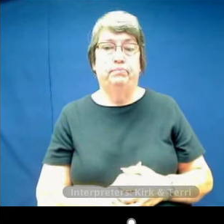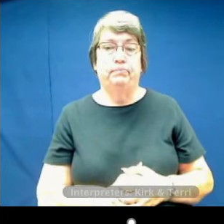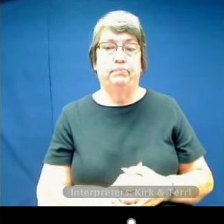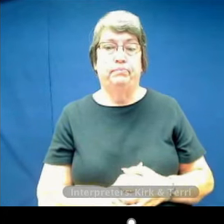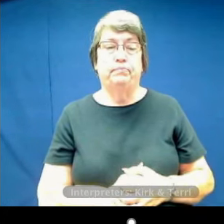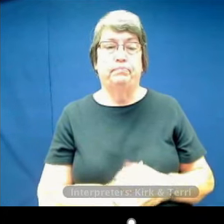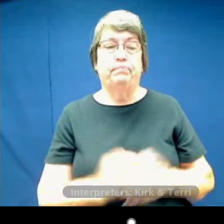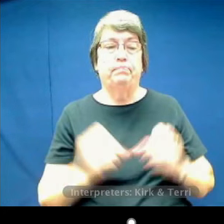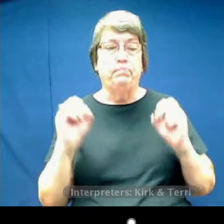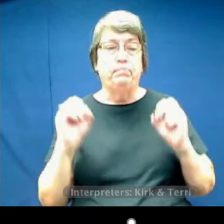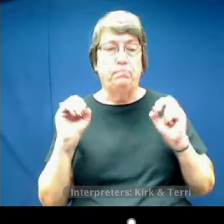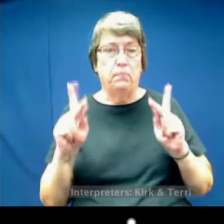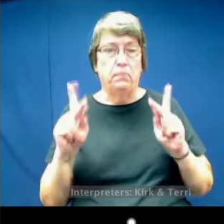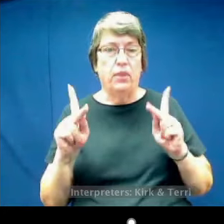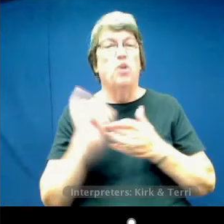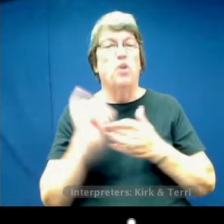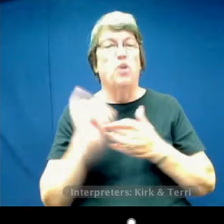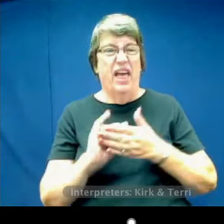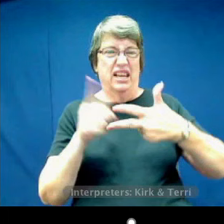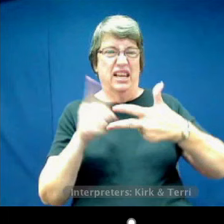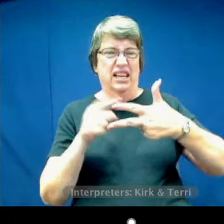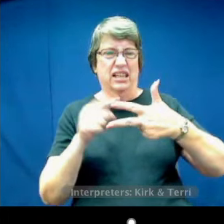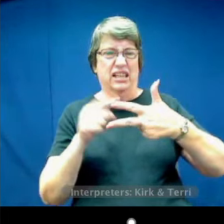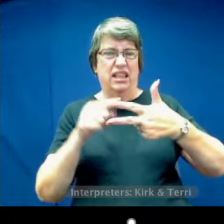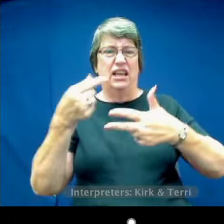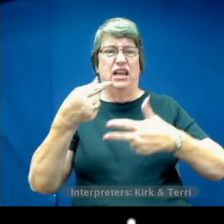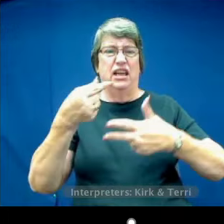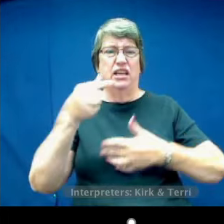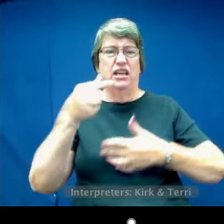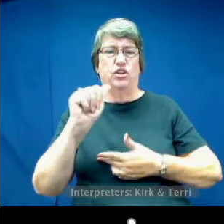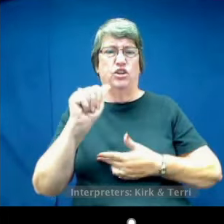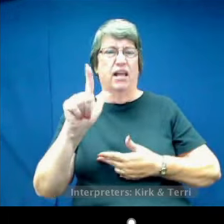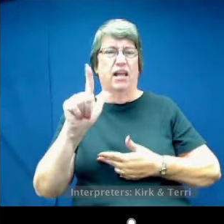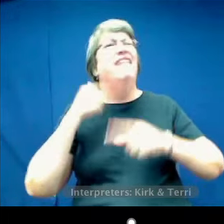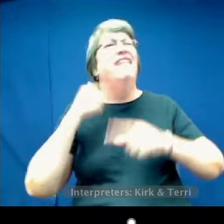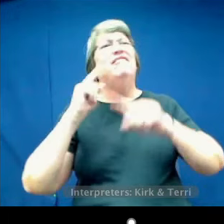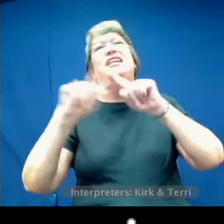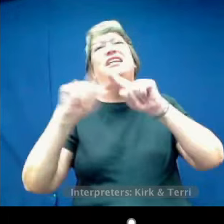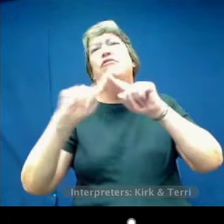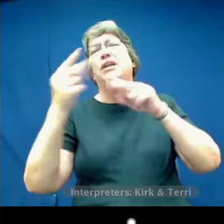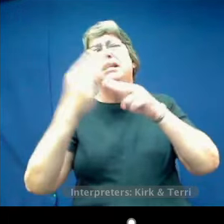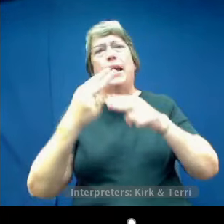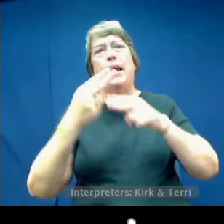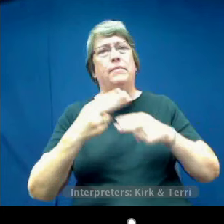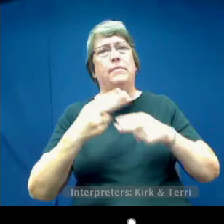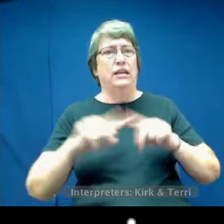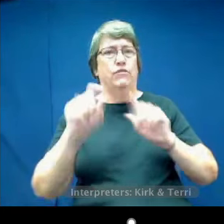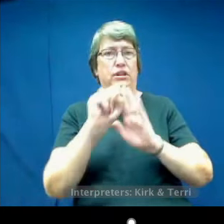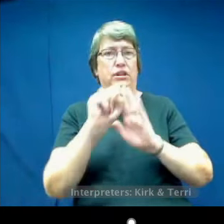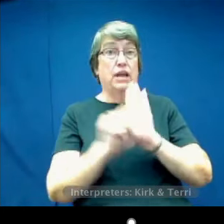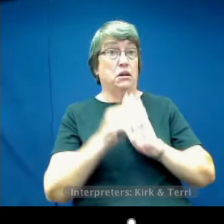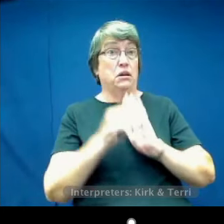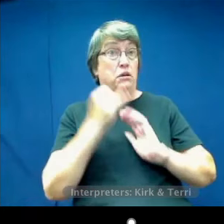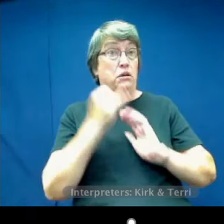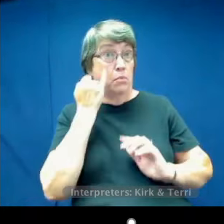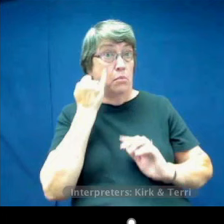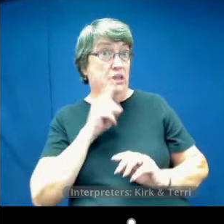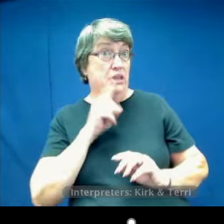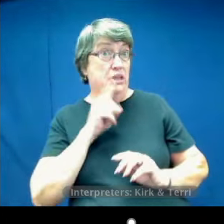Okay, so that's guardian ad litem. They're called different things, and if the children are deaf, then that has implications